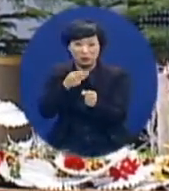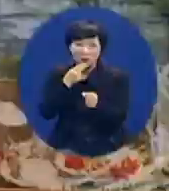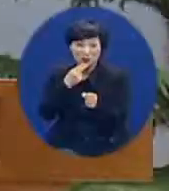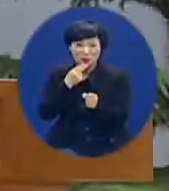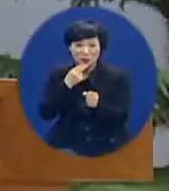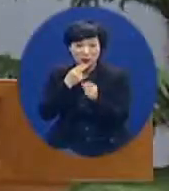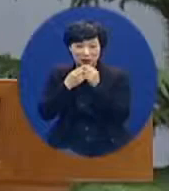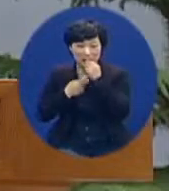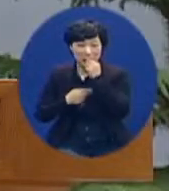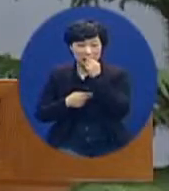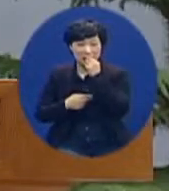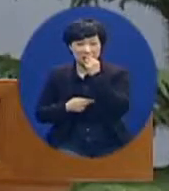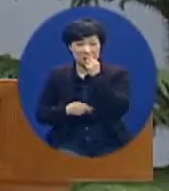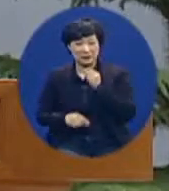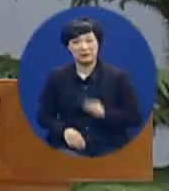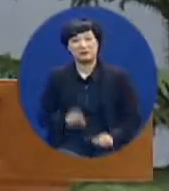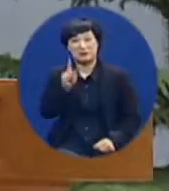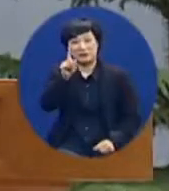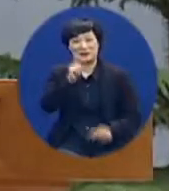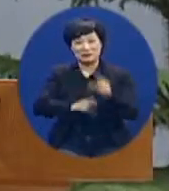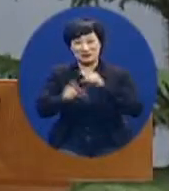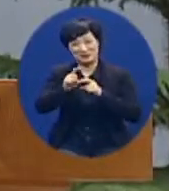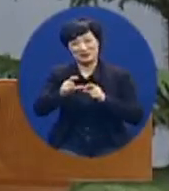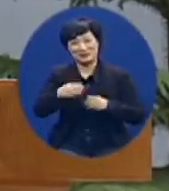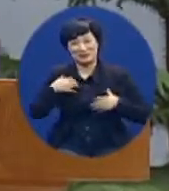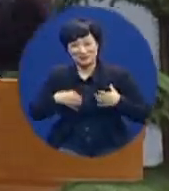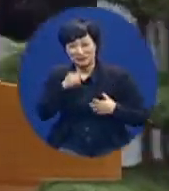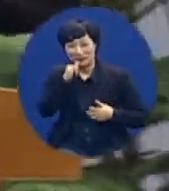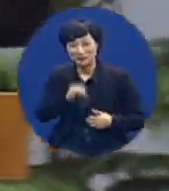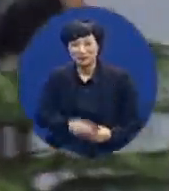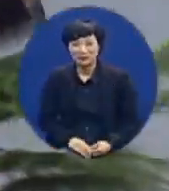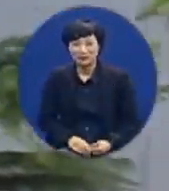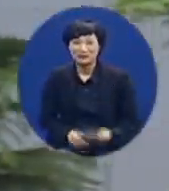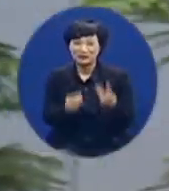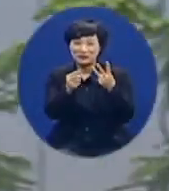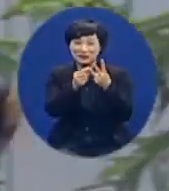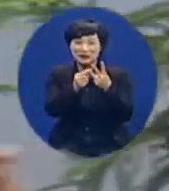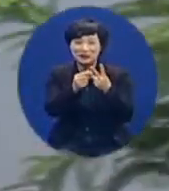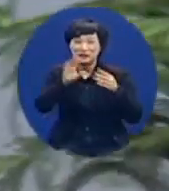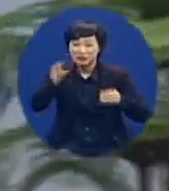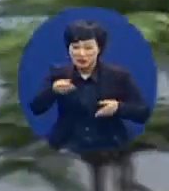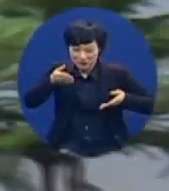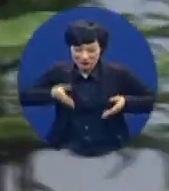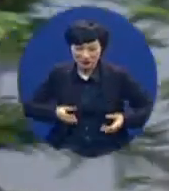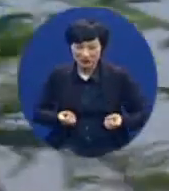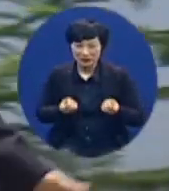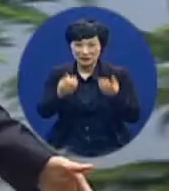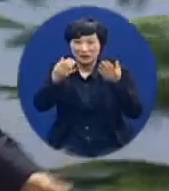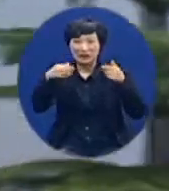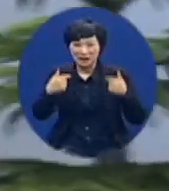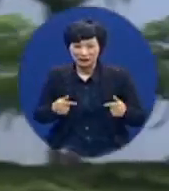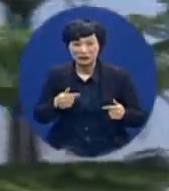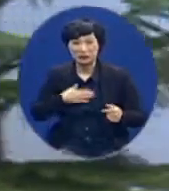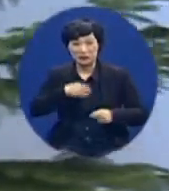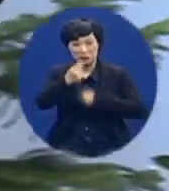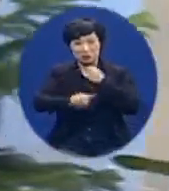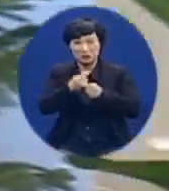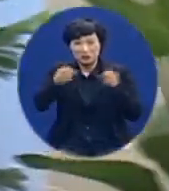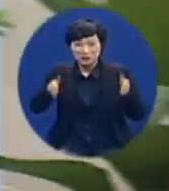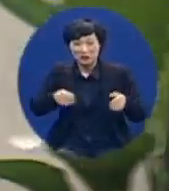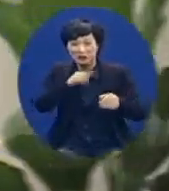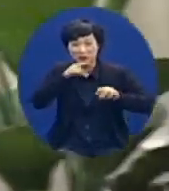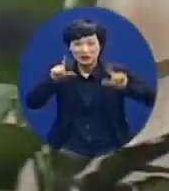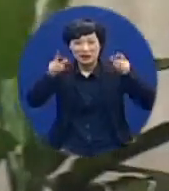idea why I was doing it. There was one more good thing on Christmas Day. If I hadn't